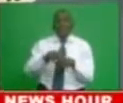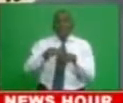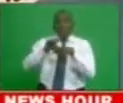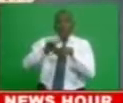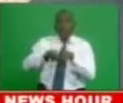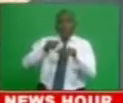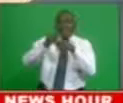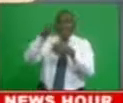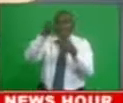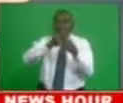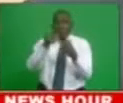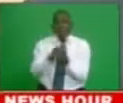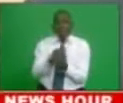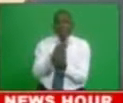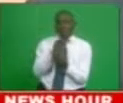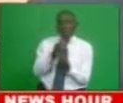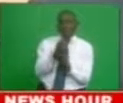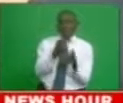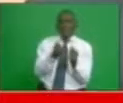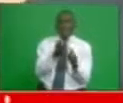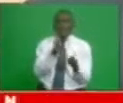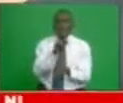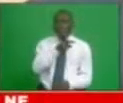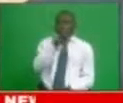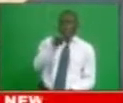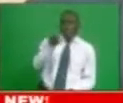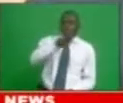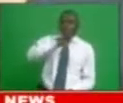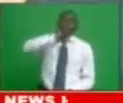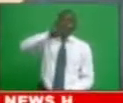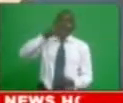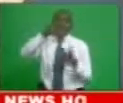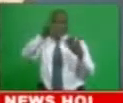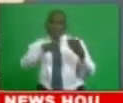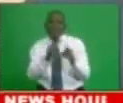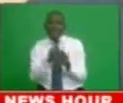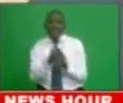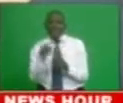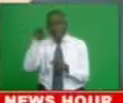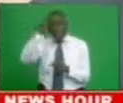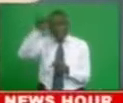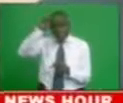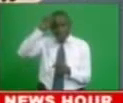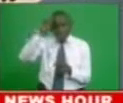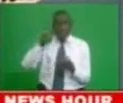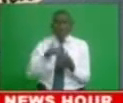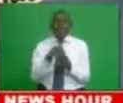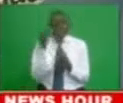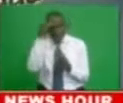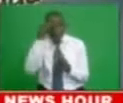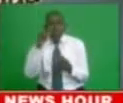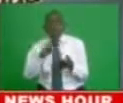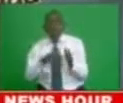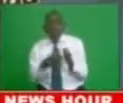us. Everybody's stopped and looking at it, they're thinking about it, and they can go to social media, go to Twitter, go to